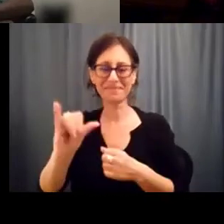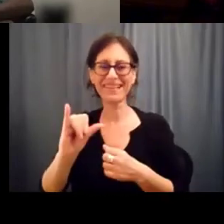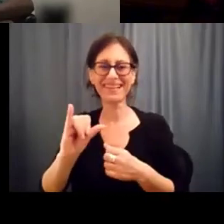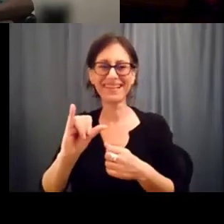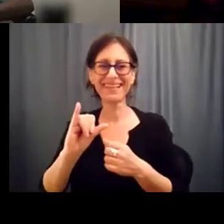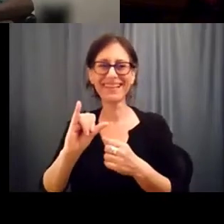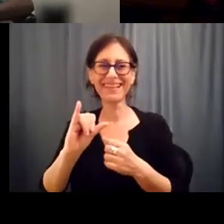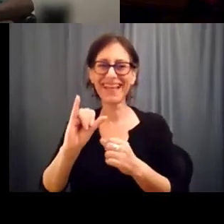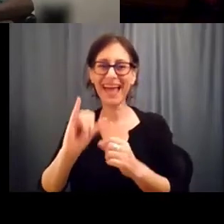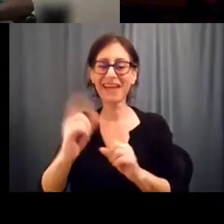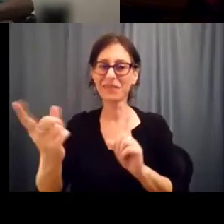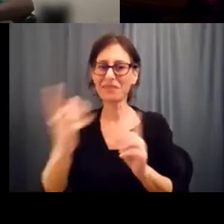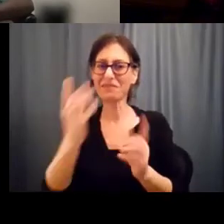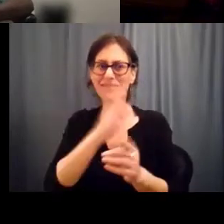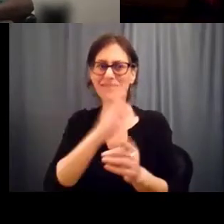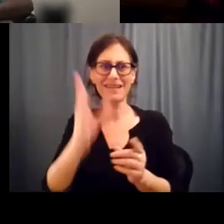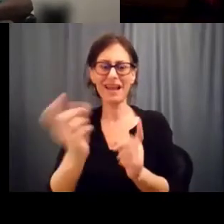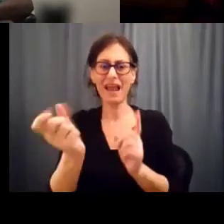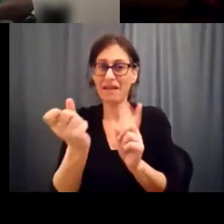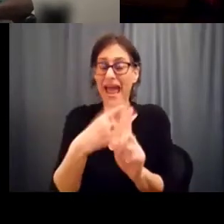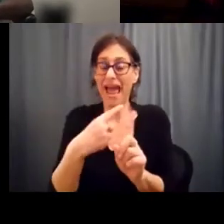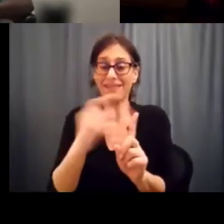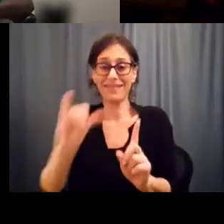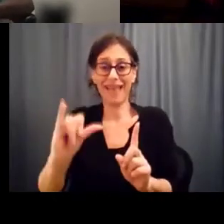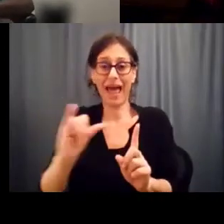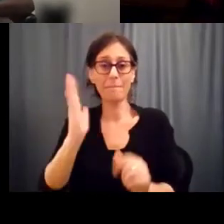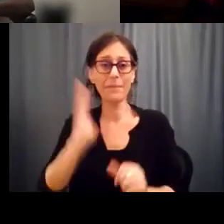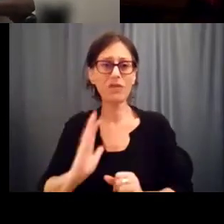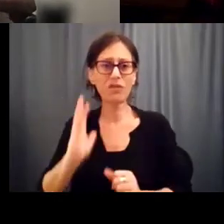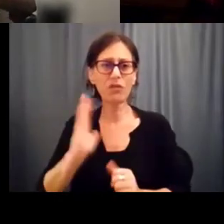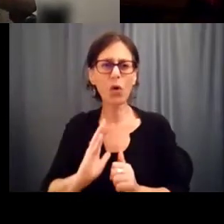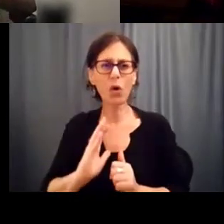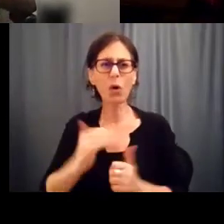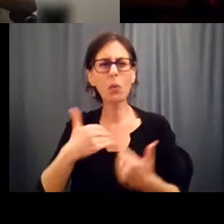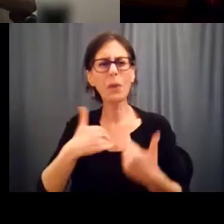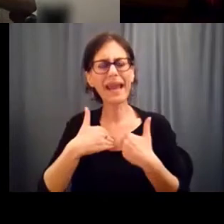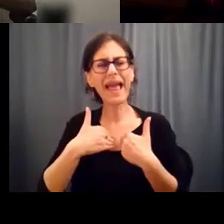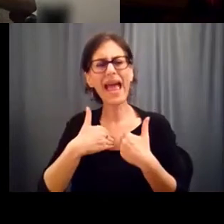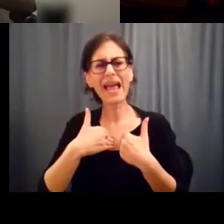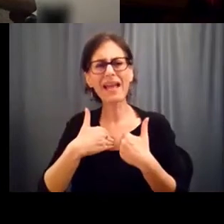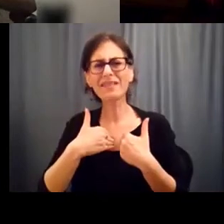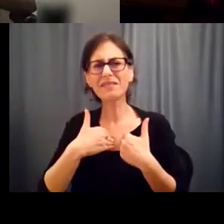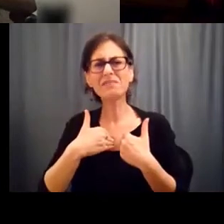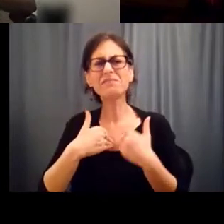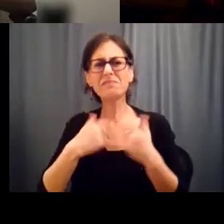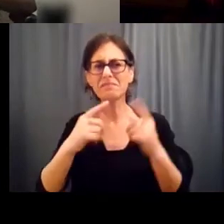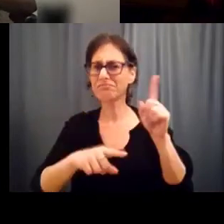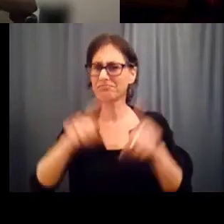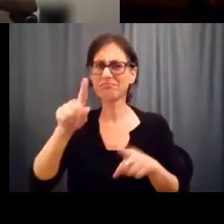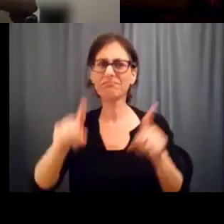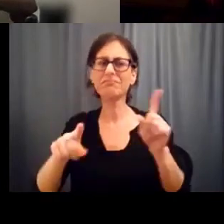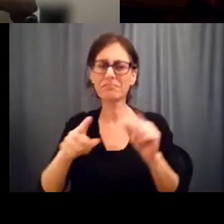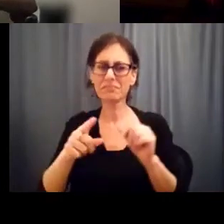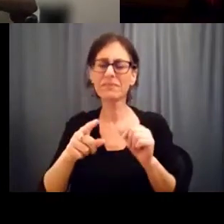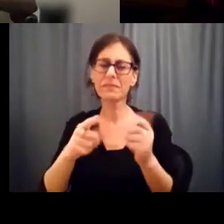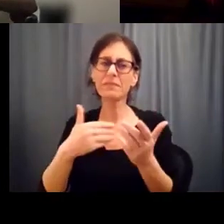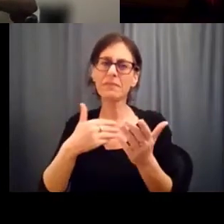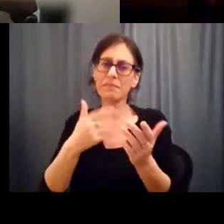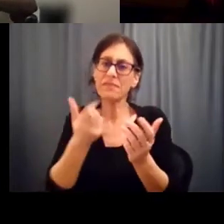smart. When we have a number of disabilities like